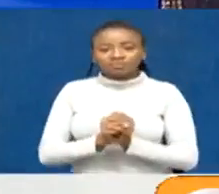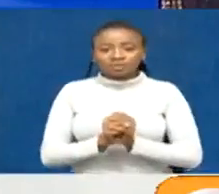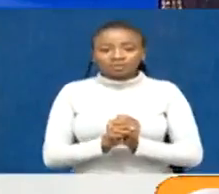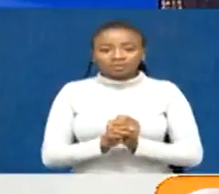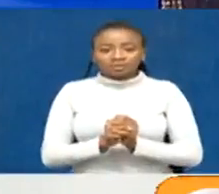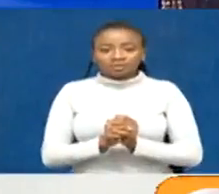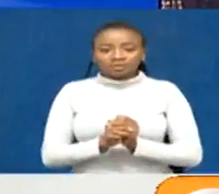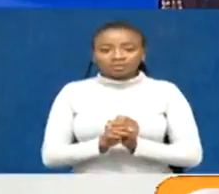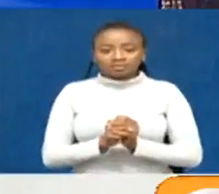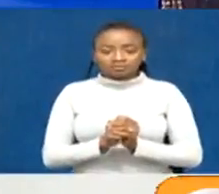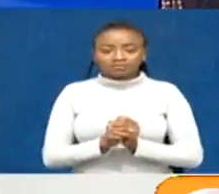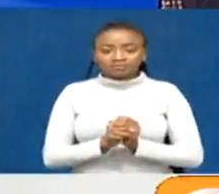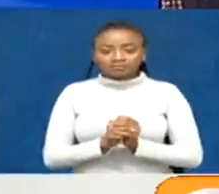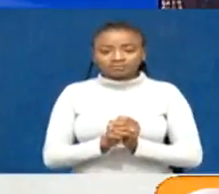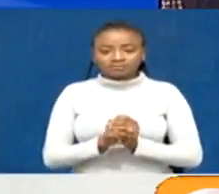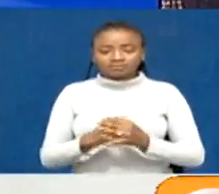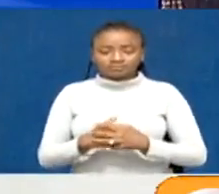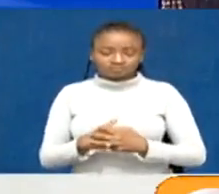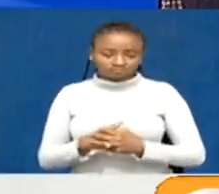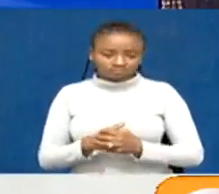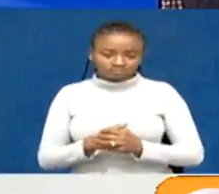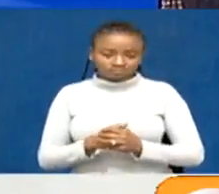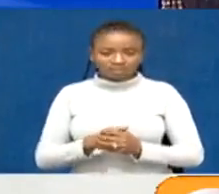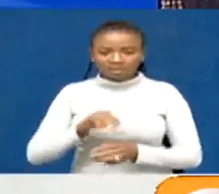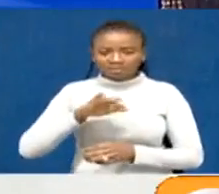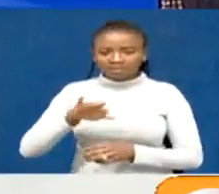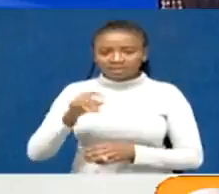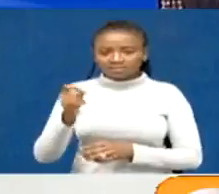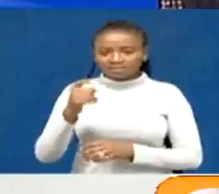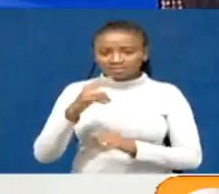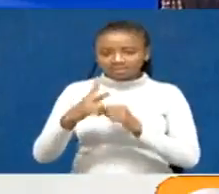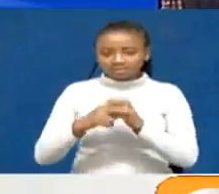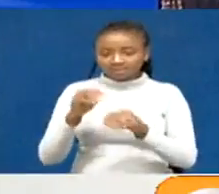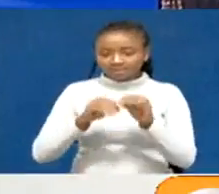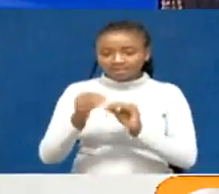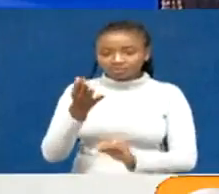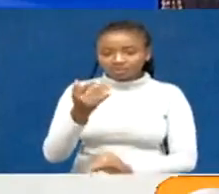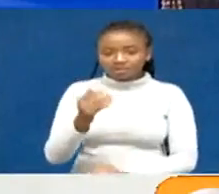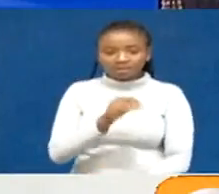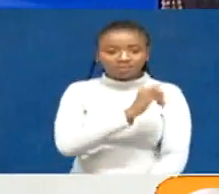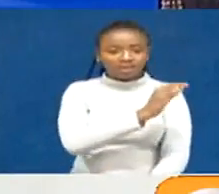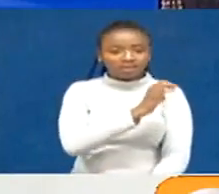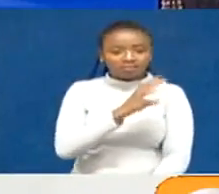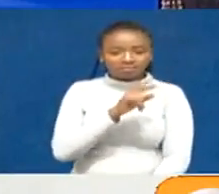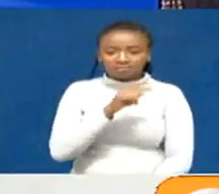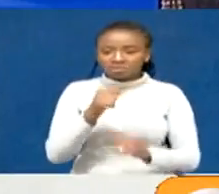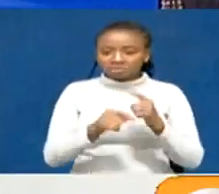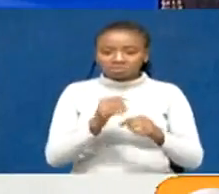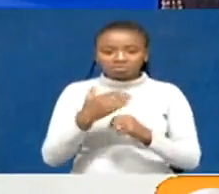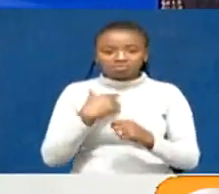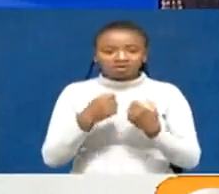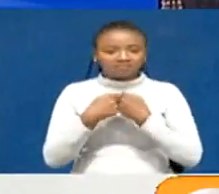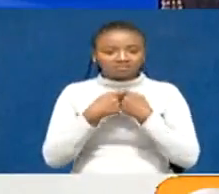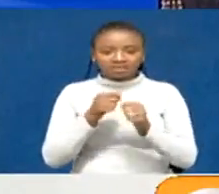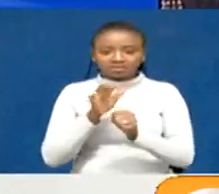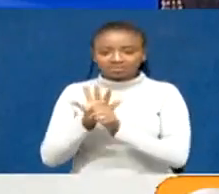approximately 7 months before the next general election. The Independent Electoral and Boundaries Commission continues to face